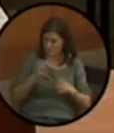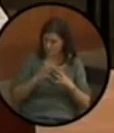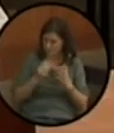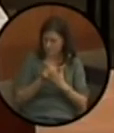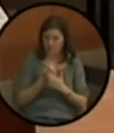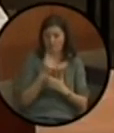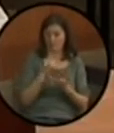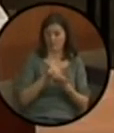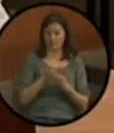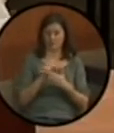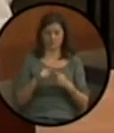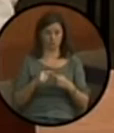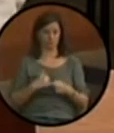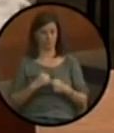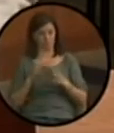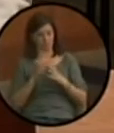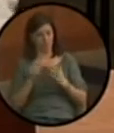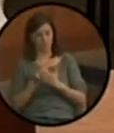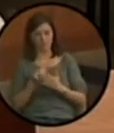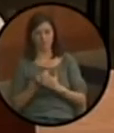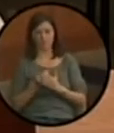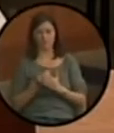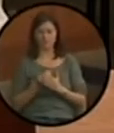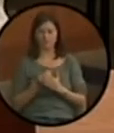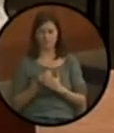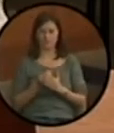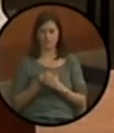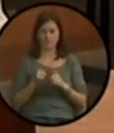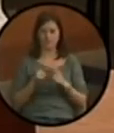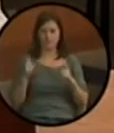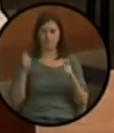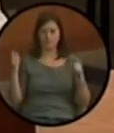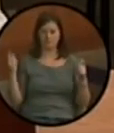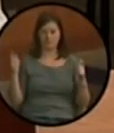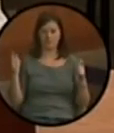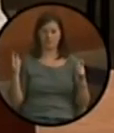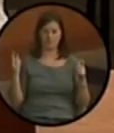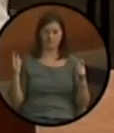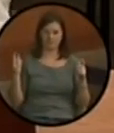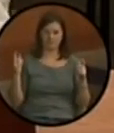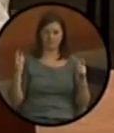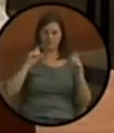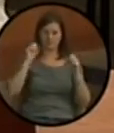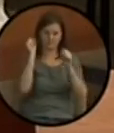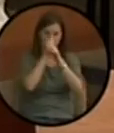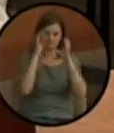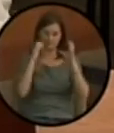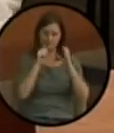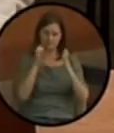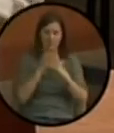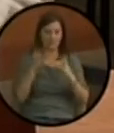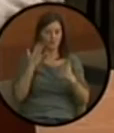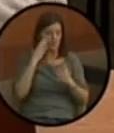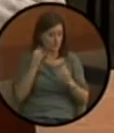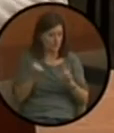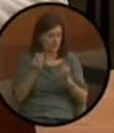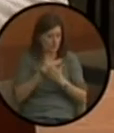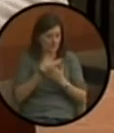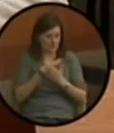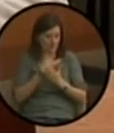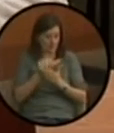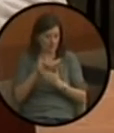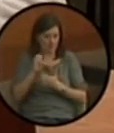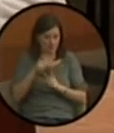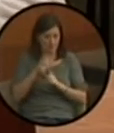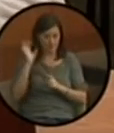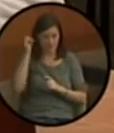$11,000, which to me is a lot of money, but, you know, in the big picture of things, probably not a lot. we don't know how much money would come back from the feds, right? I mean, there's no